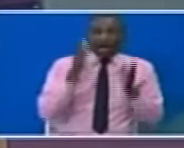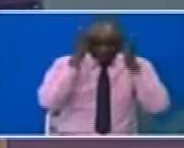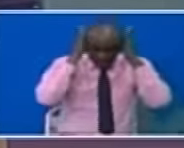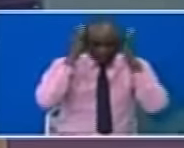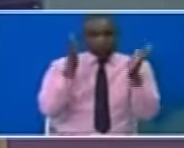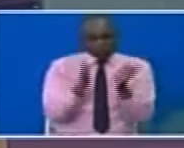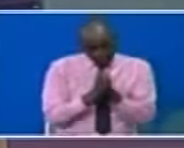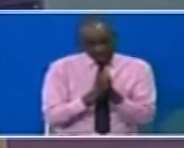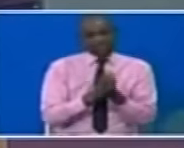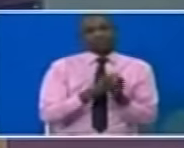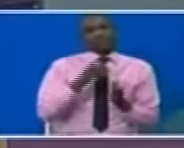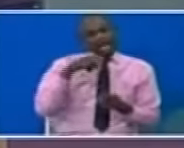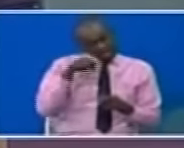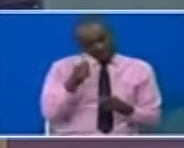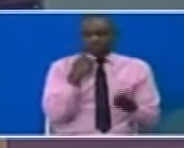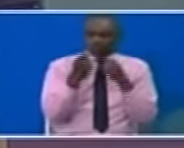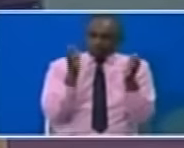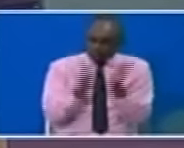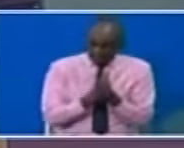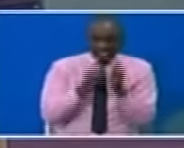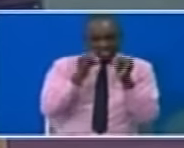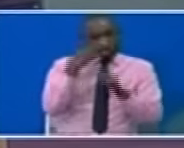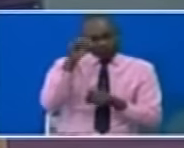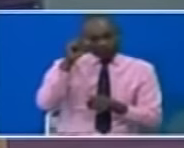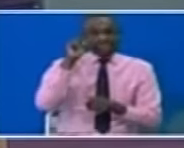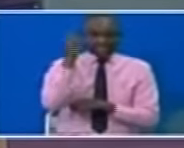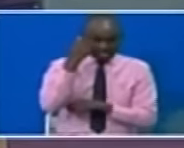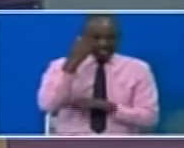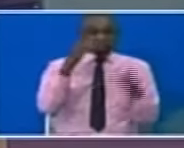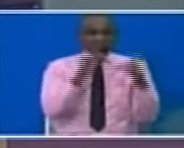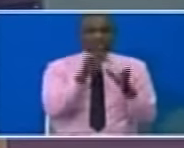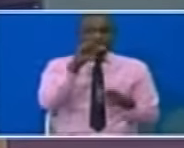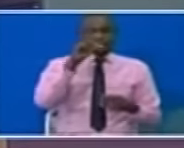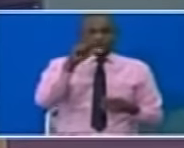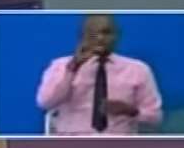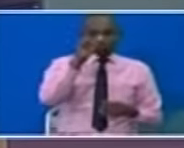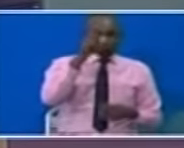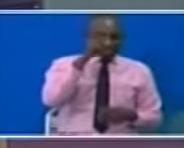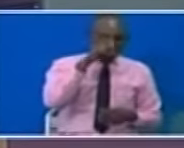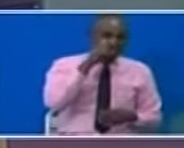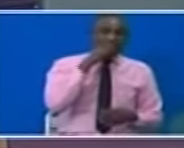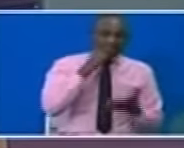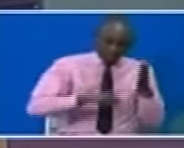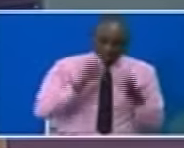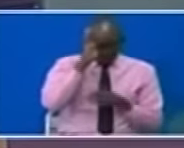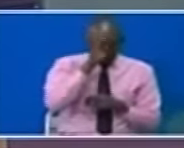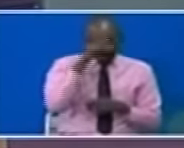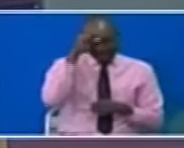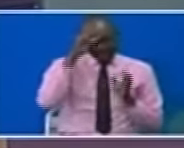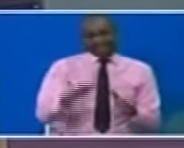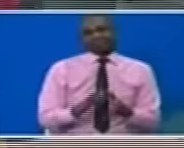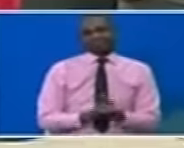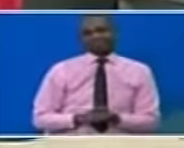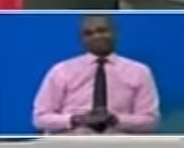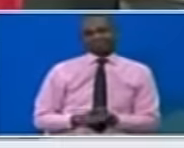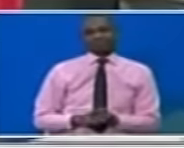Namwamba and John Waluke held talks with New Ford Kenya Party leader Ken Lusaka, who is also the Bungoma Governor.